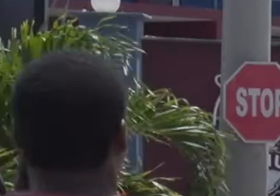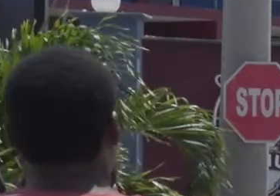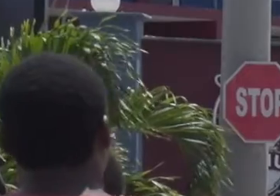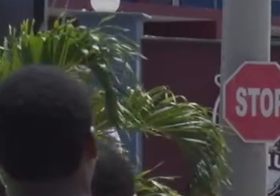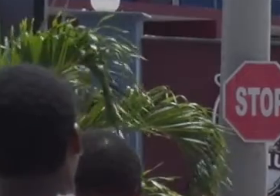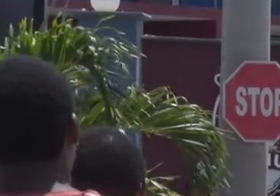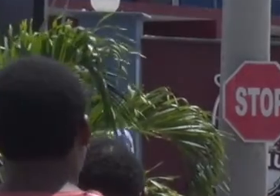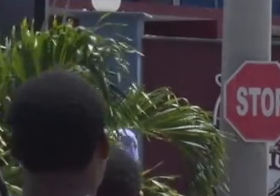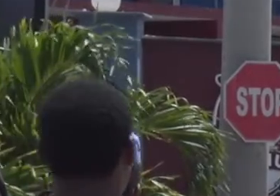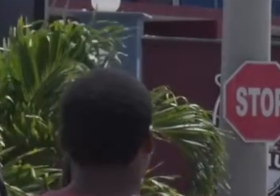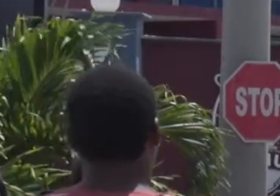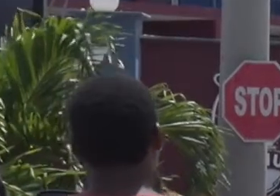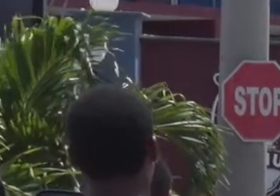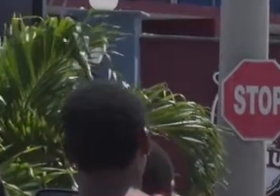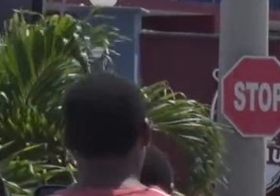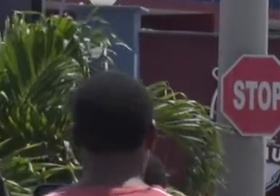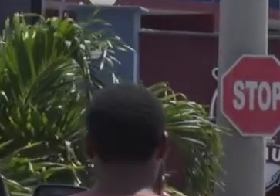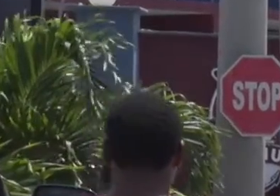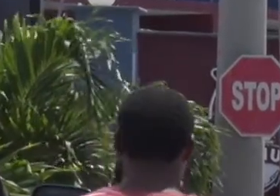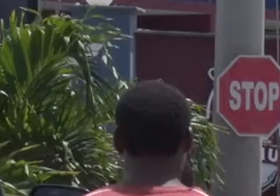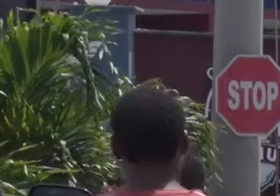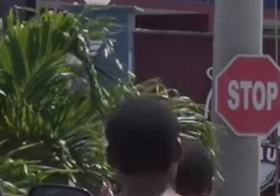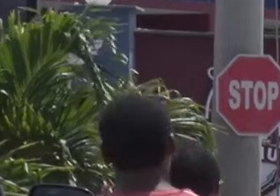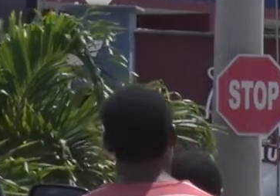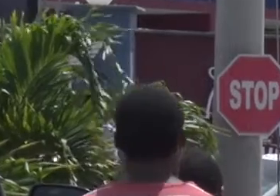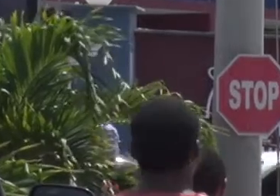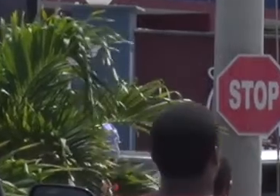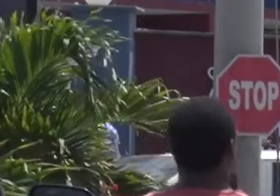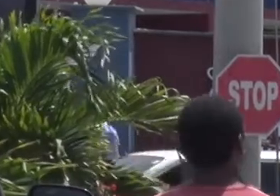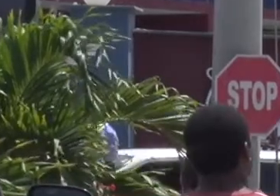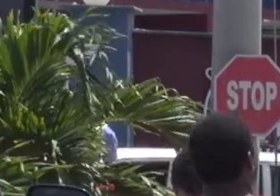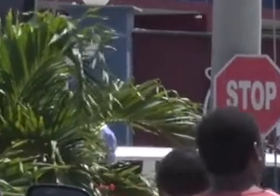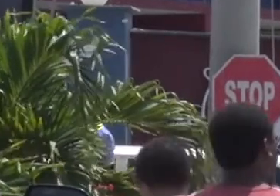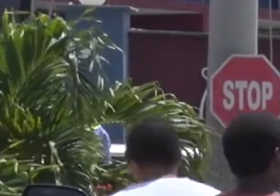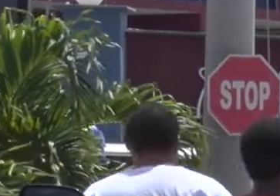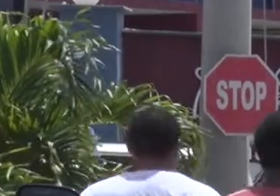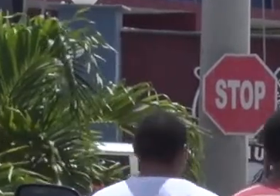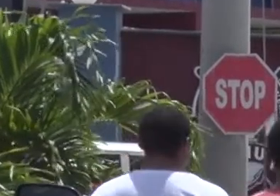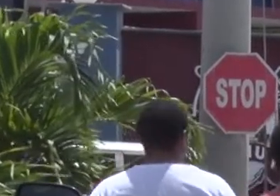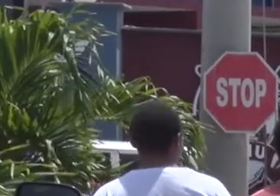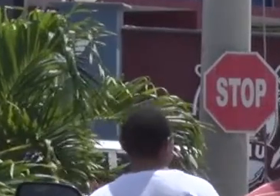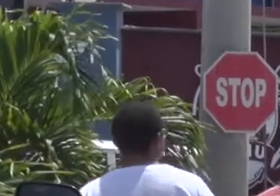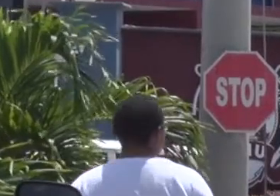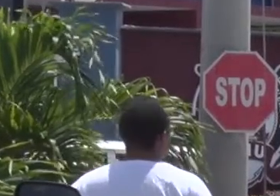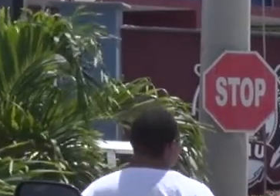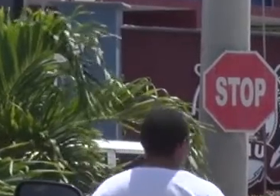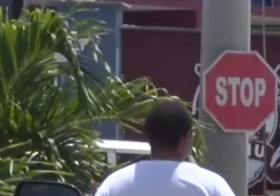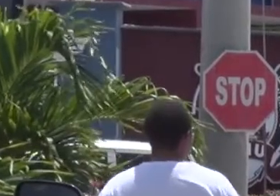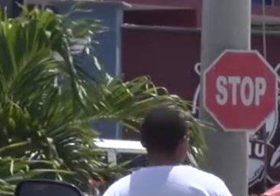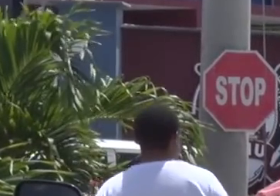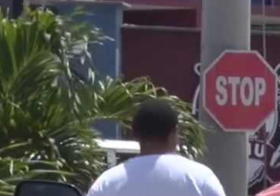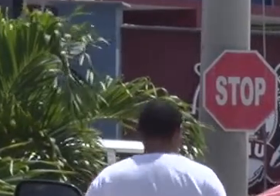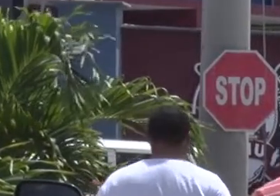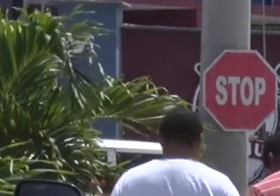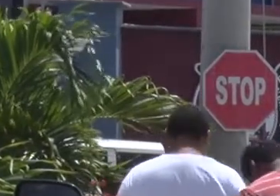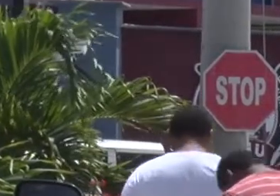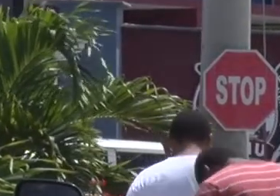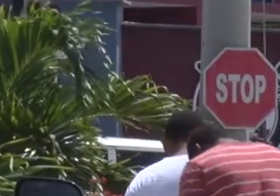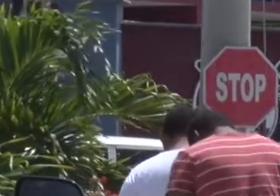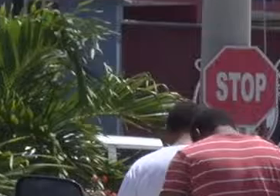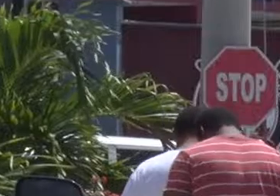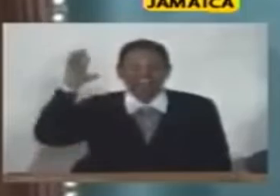and Jamaica Labour Party councillor Kim Brown Lawrence are before the court in relation to alleged irregularities at the